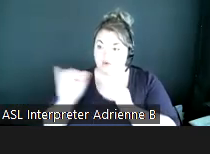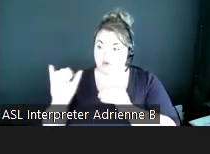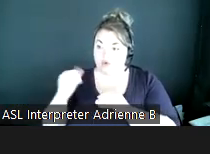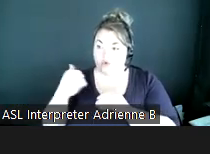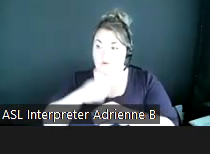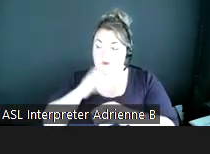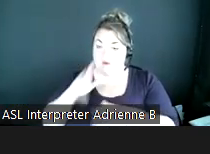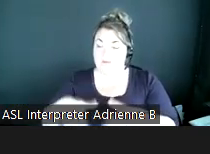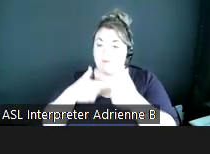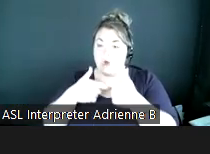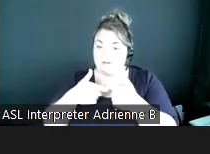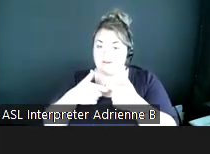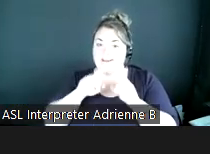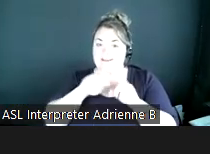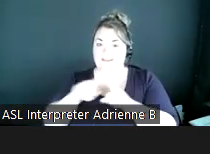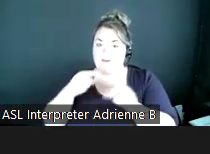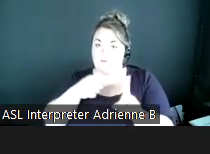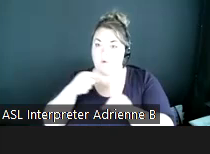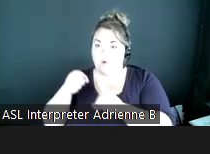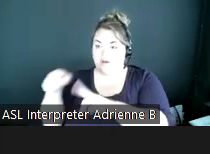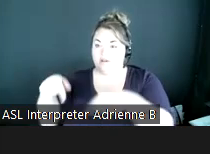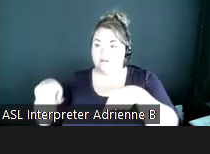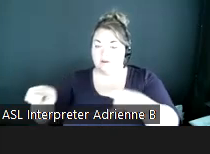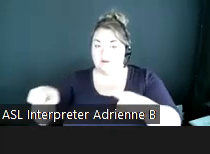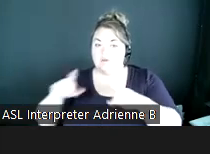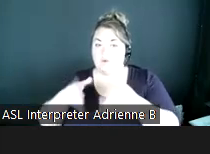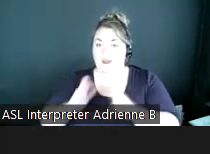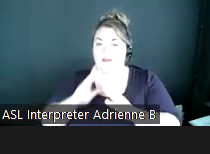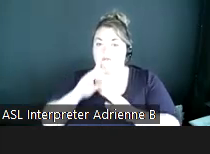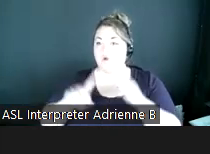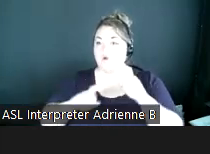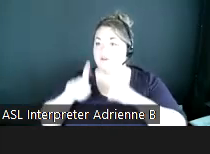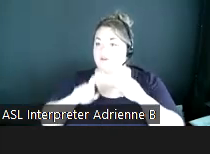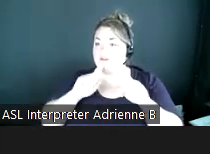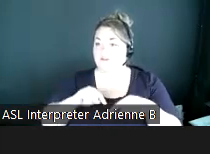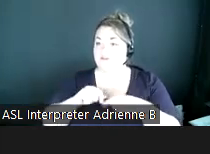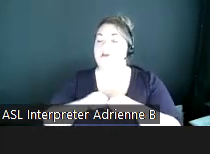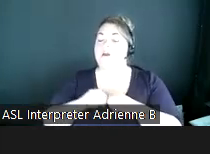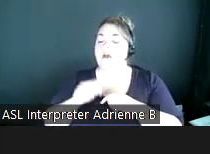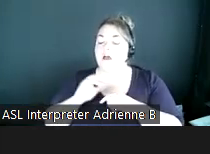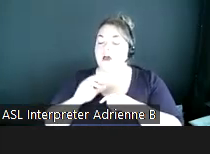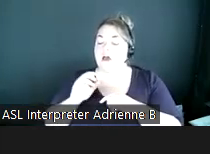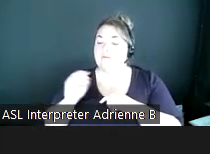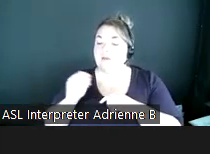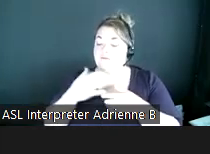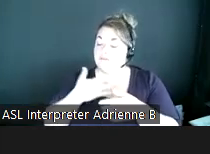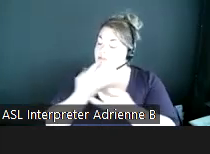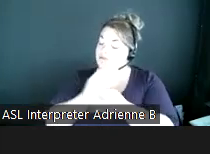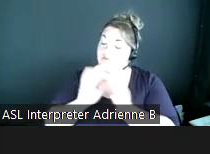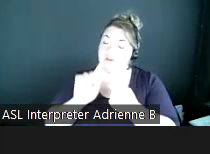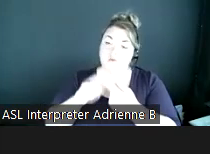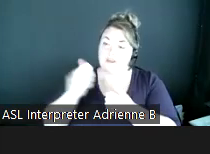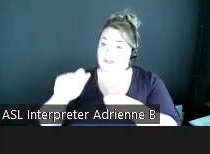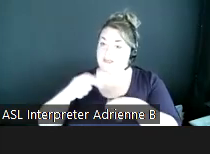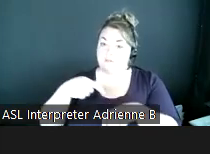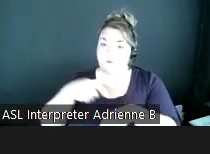be pausing at different points throughout to allow for questions and comments, and feel free to at any